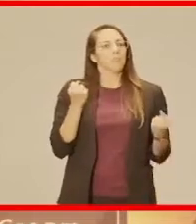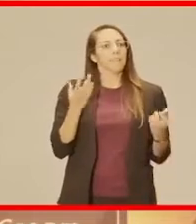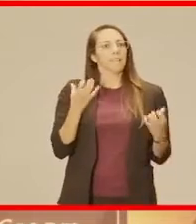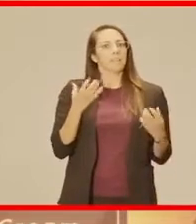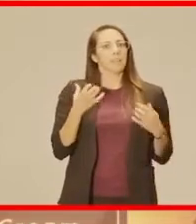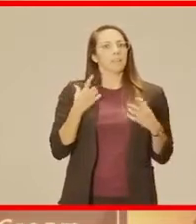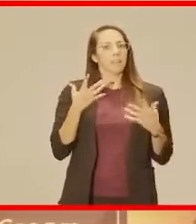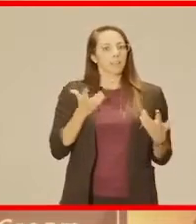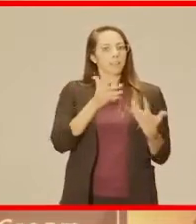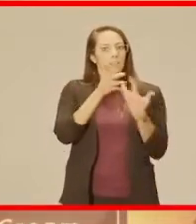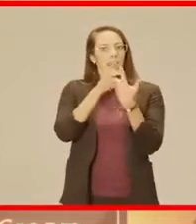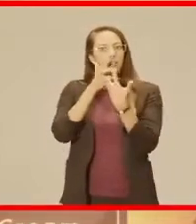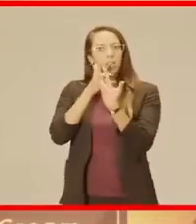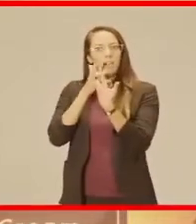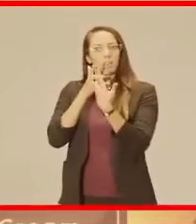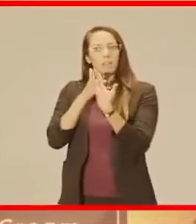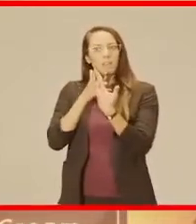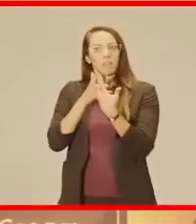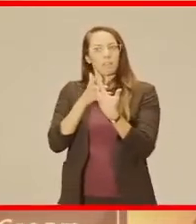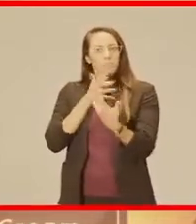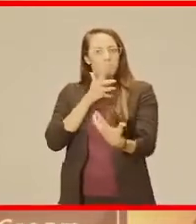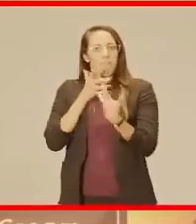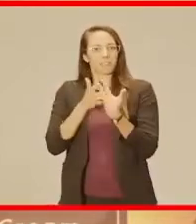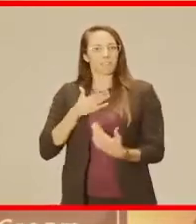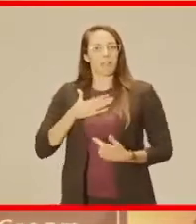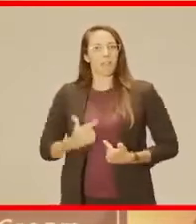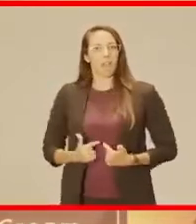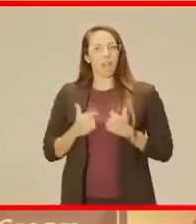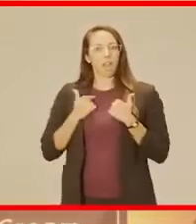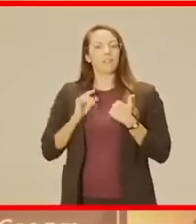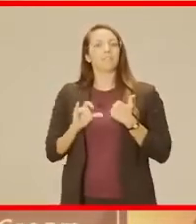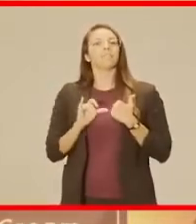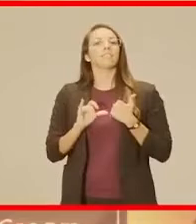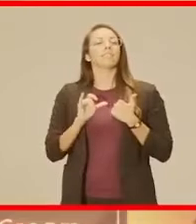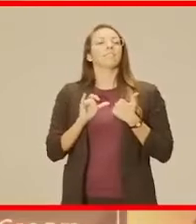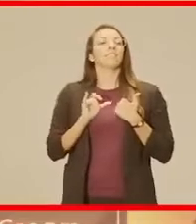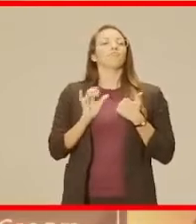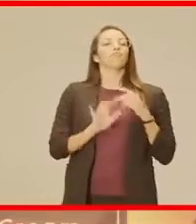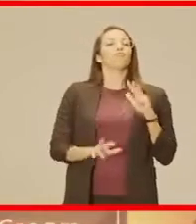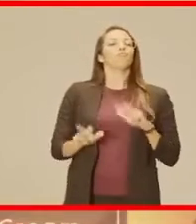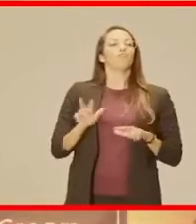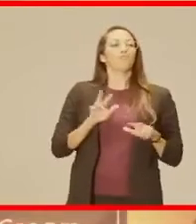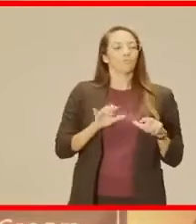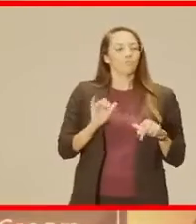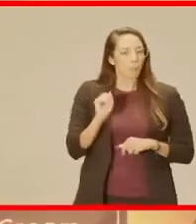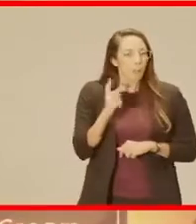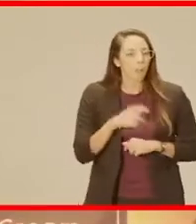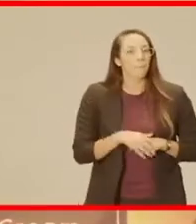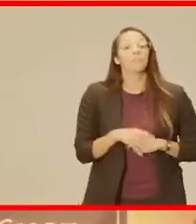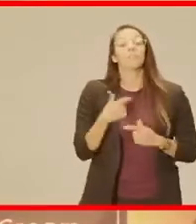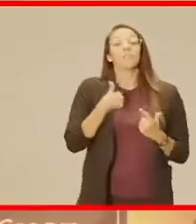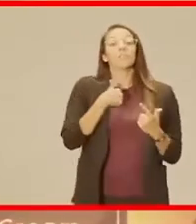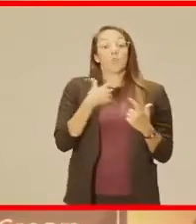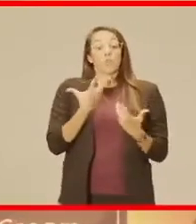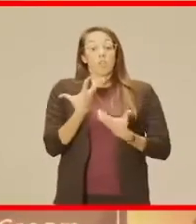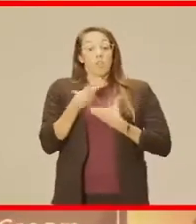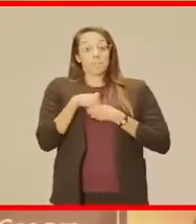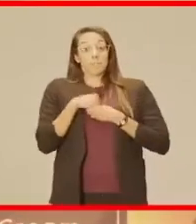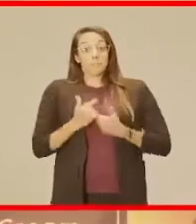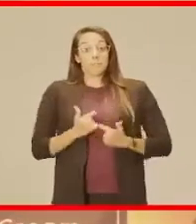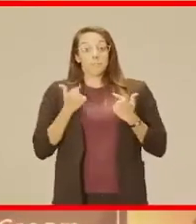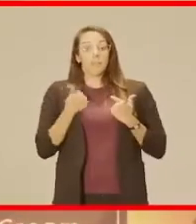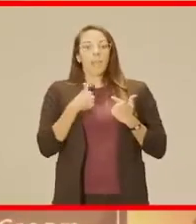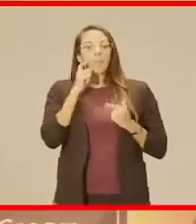to things I could relate to. And as a child with autism, there were often things that I saw